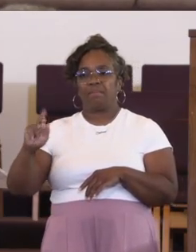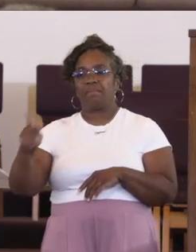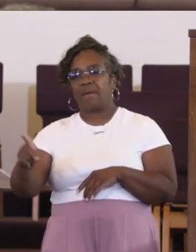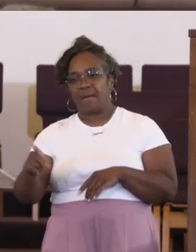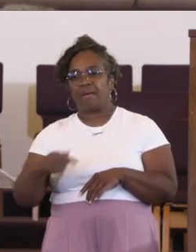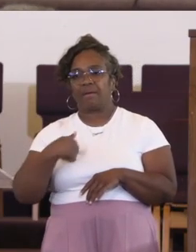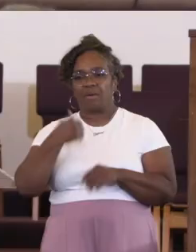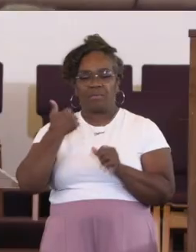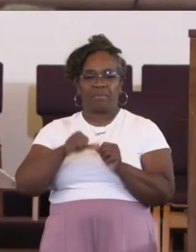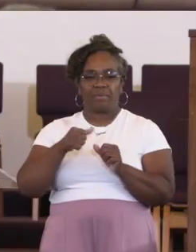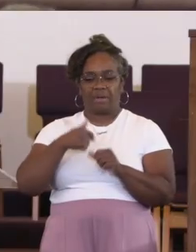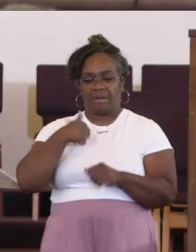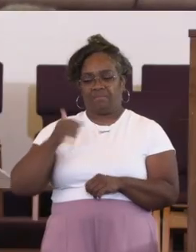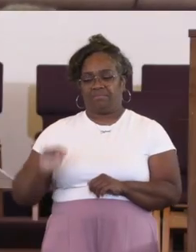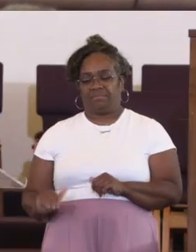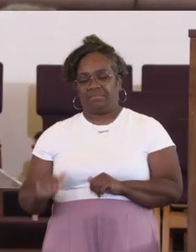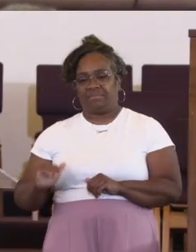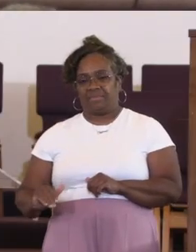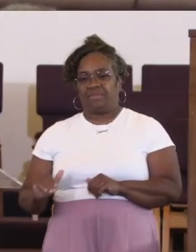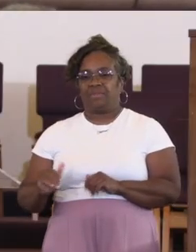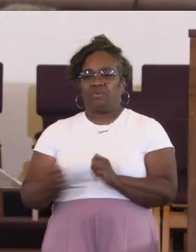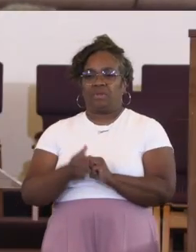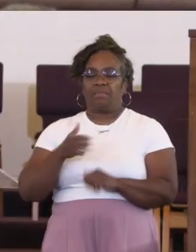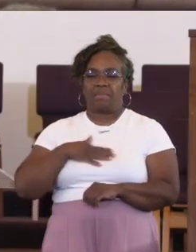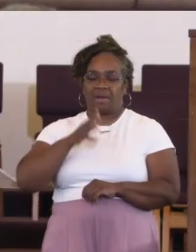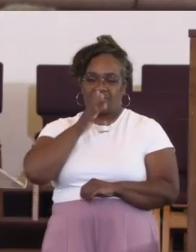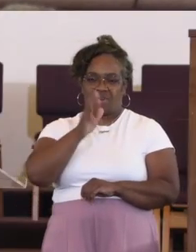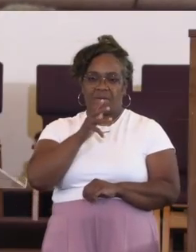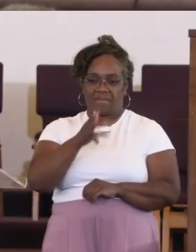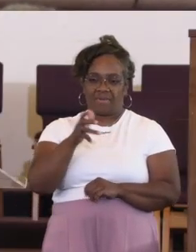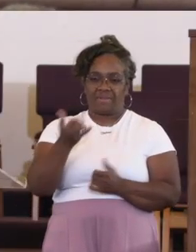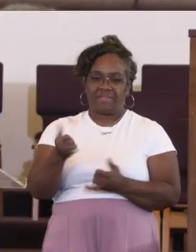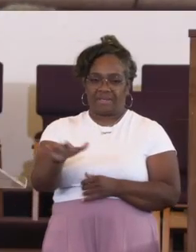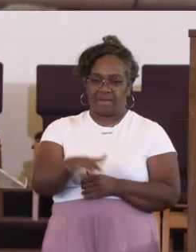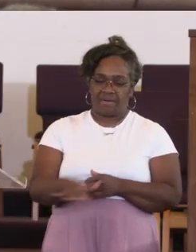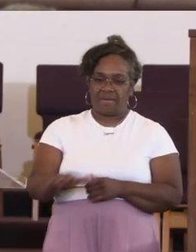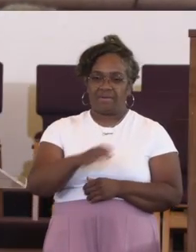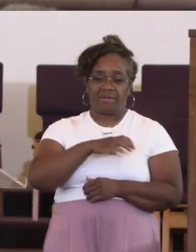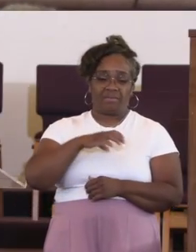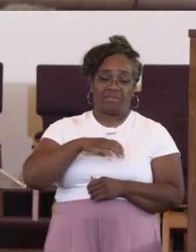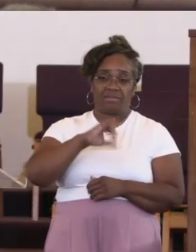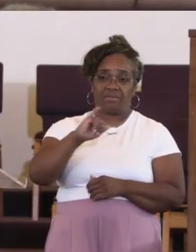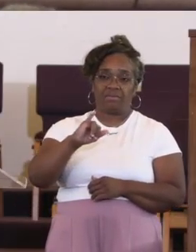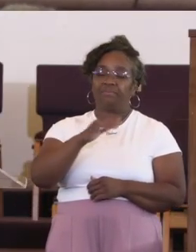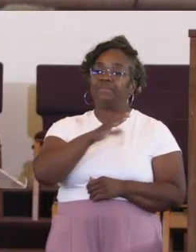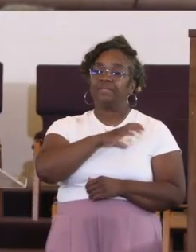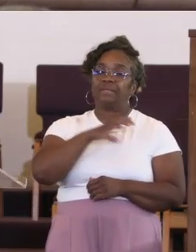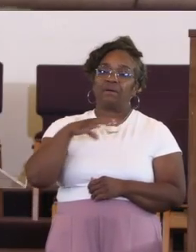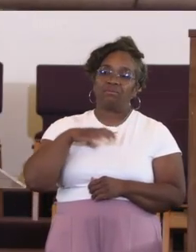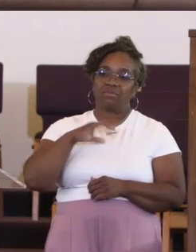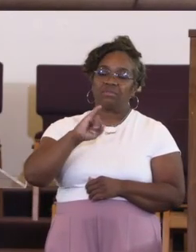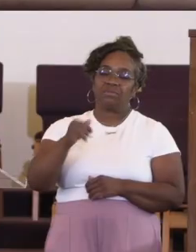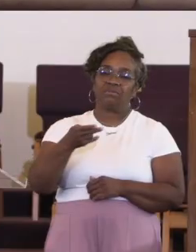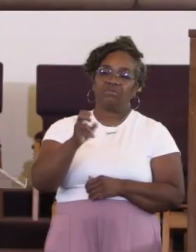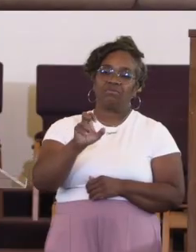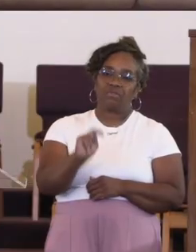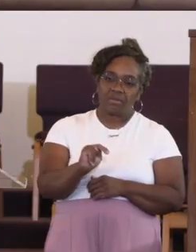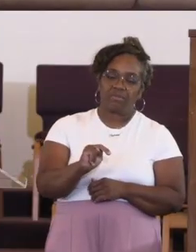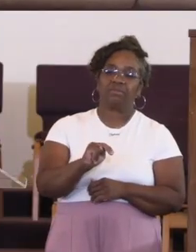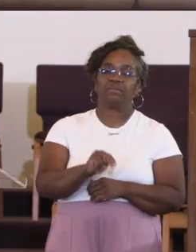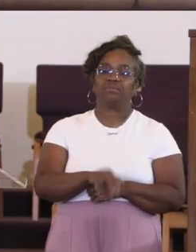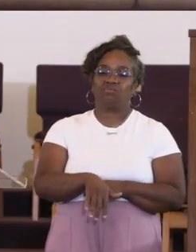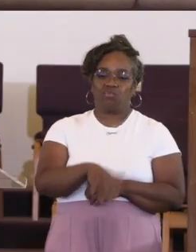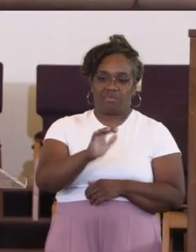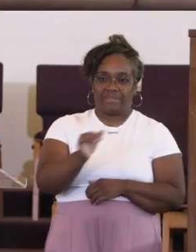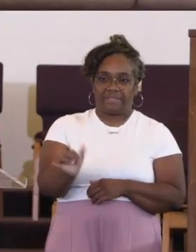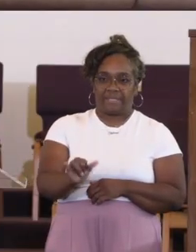side of town. When I met Commissioner Johnson, who grew up in exactly the same neighborhood, we've been watching that neighborhood come back together. I don't know if I've